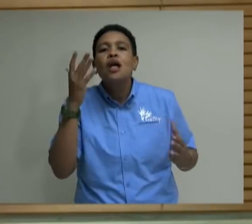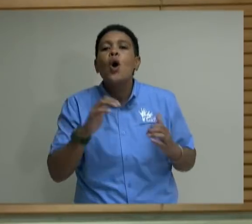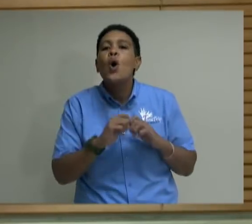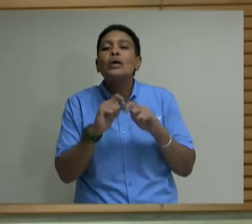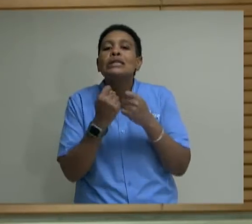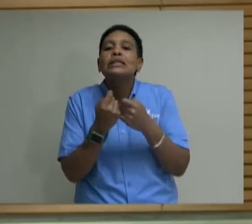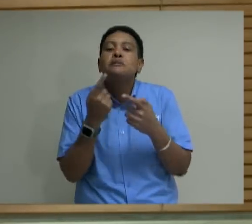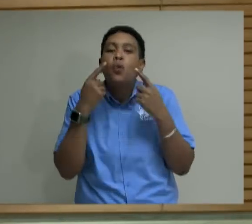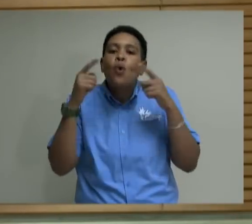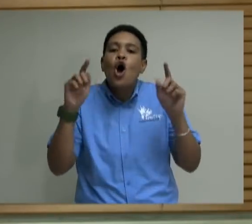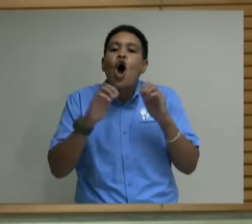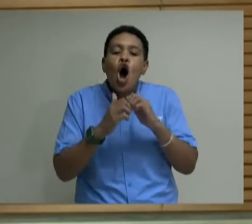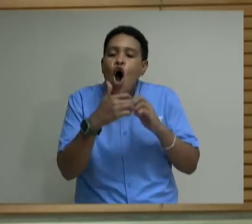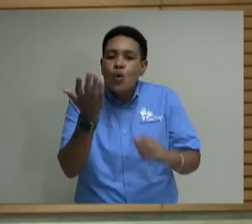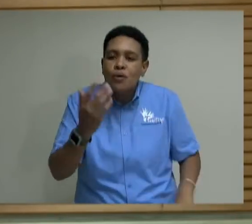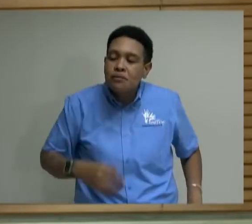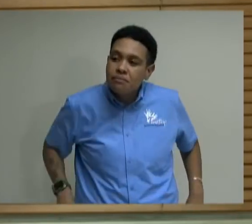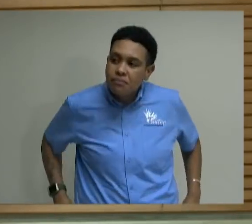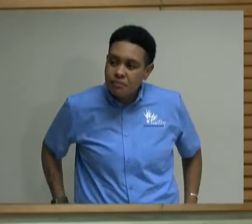worked.